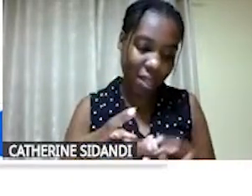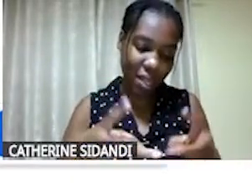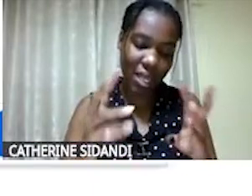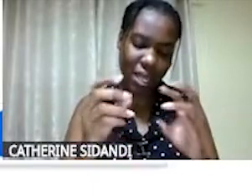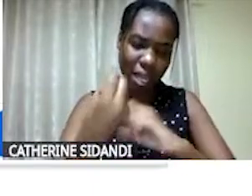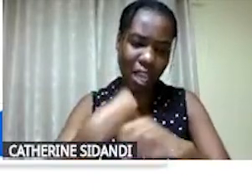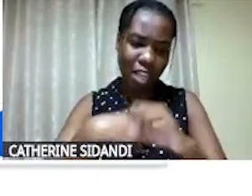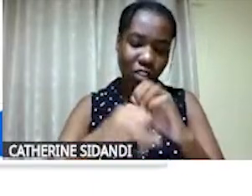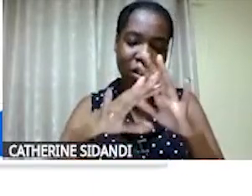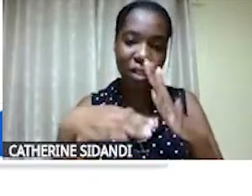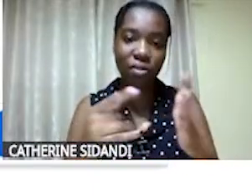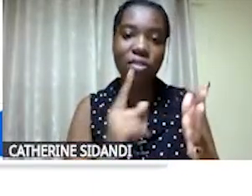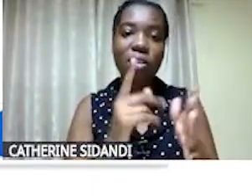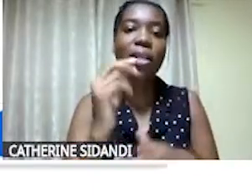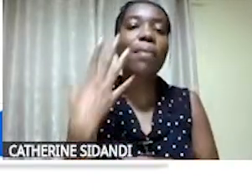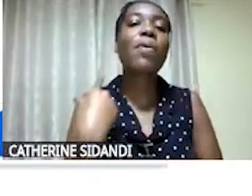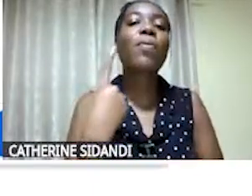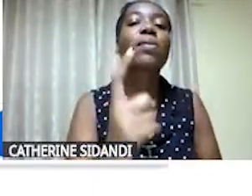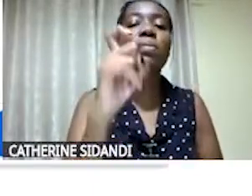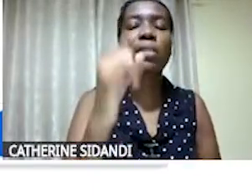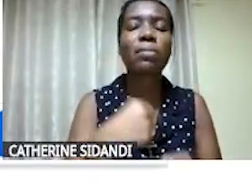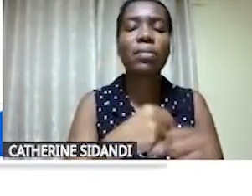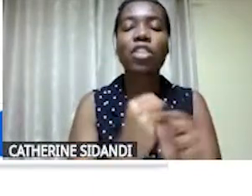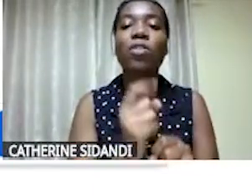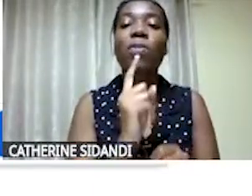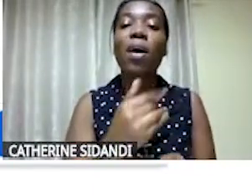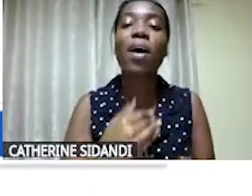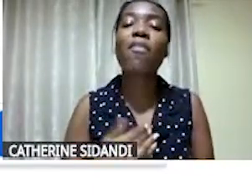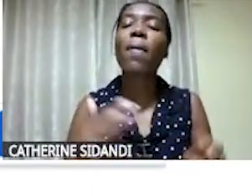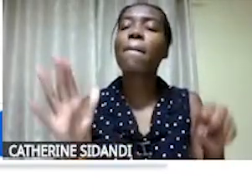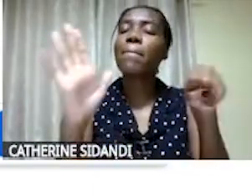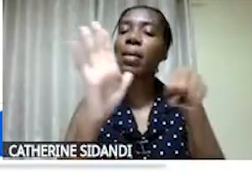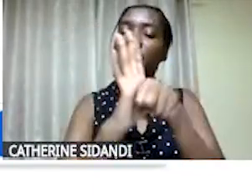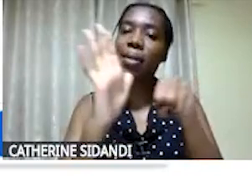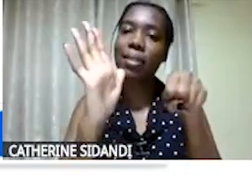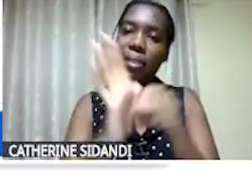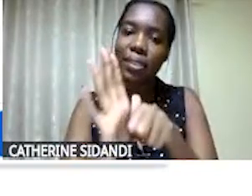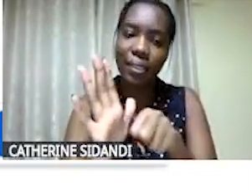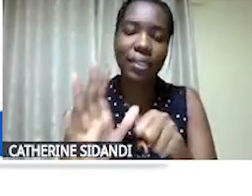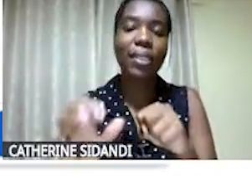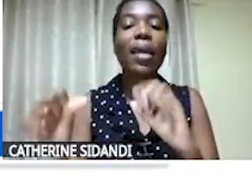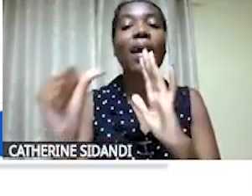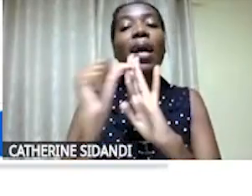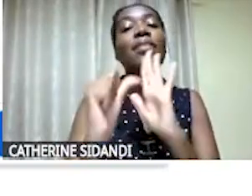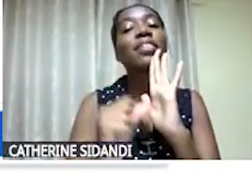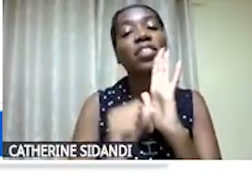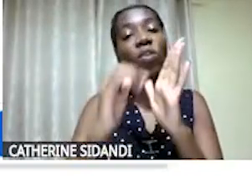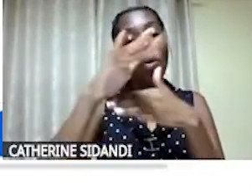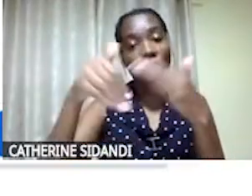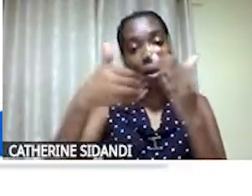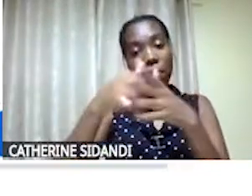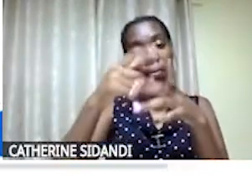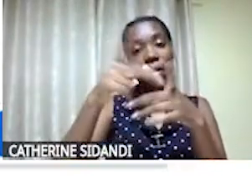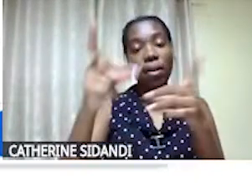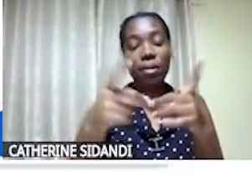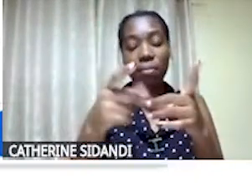So number one, they made sure that they have so many, a network of agents everywhere, because they remember they're